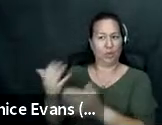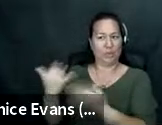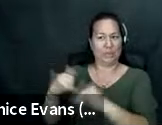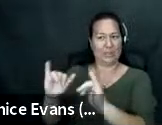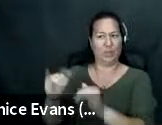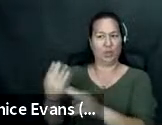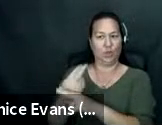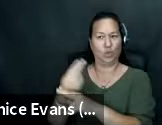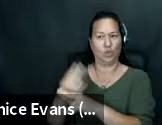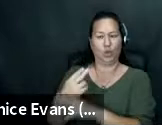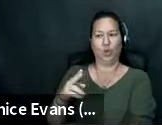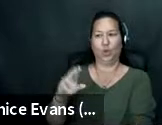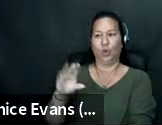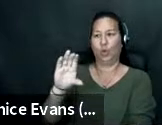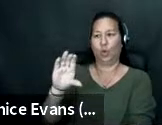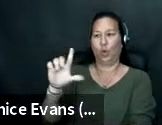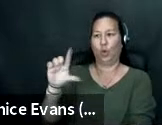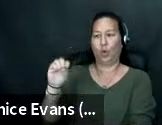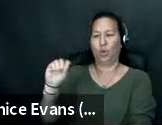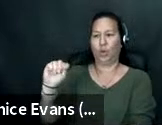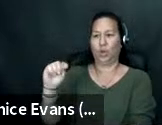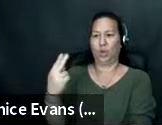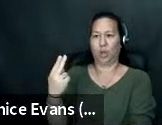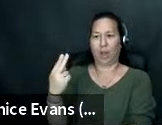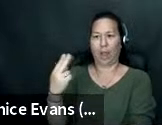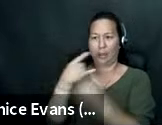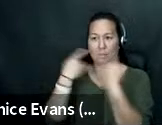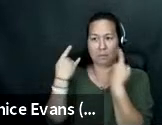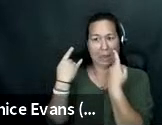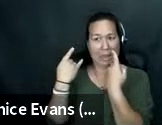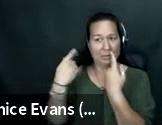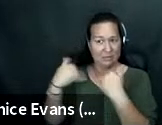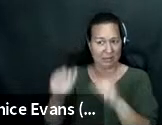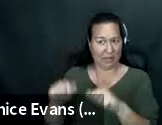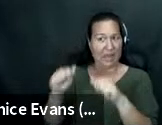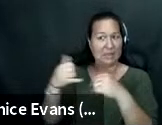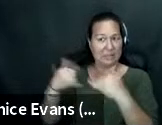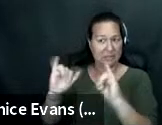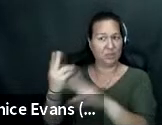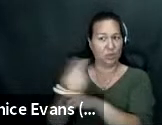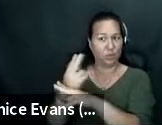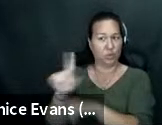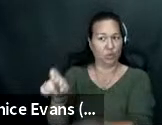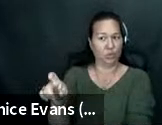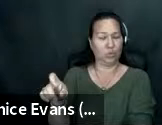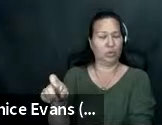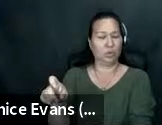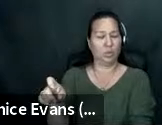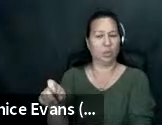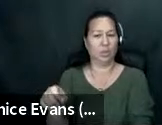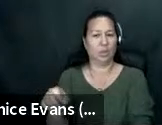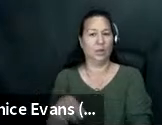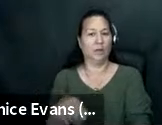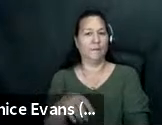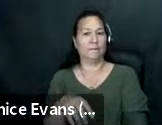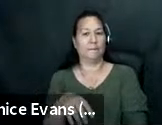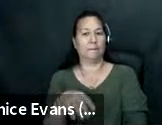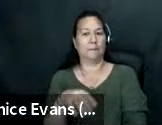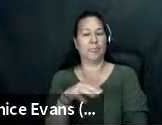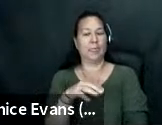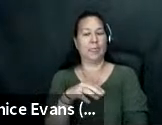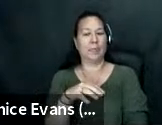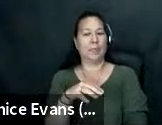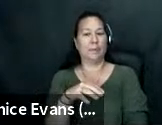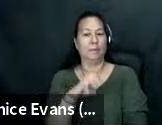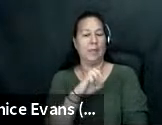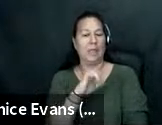I'll take a crack. Oh, there's Eileen. Eileen, do you want to answer? Oh, okay. Eileen needs the answer. Yes. So